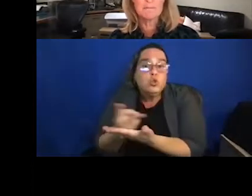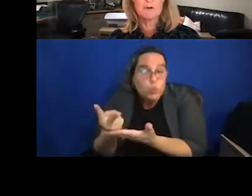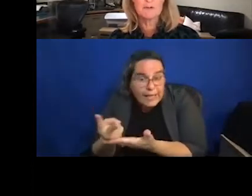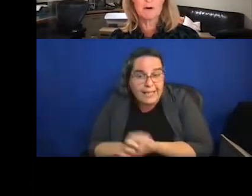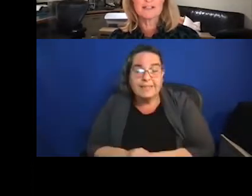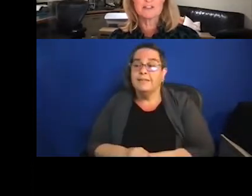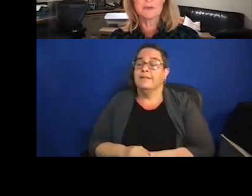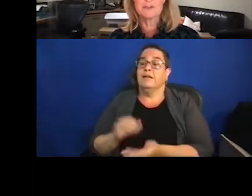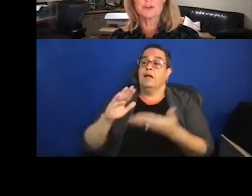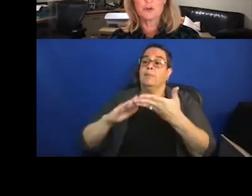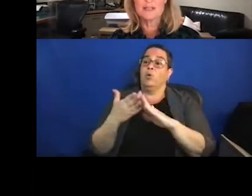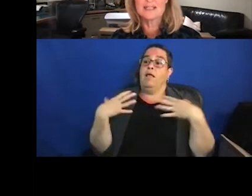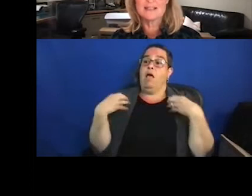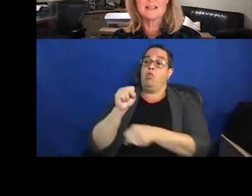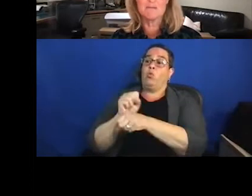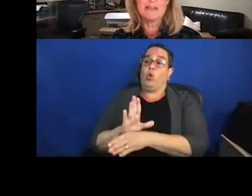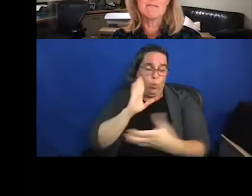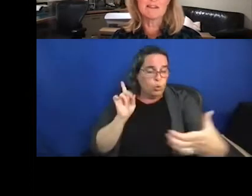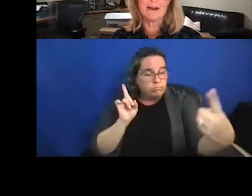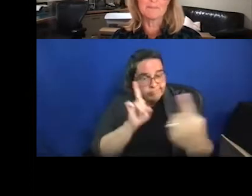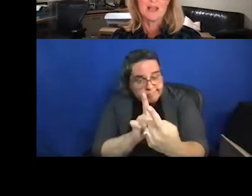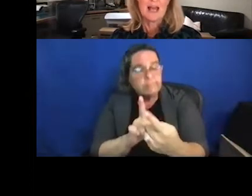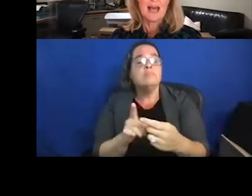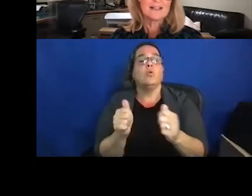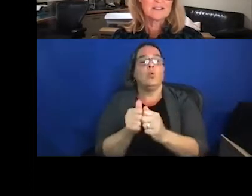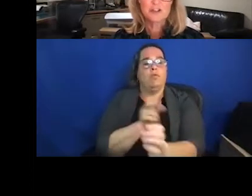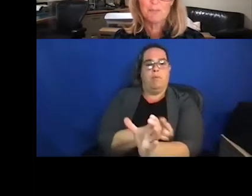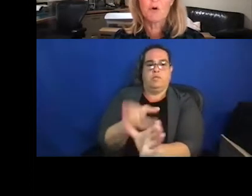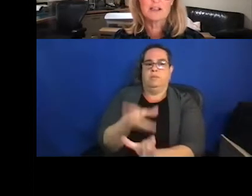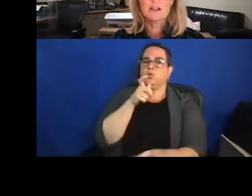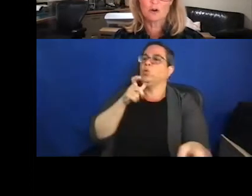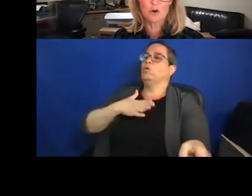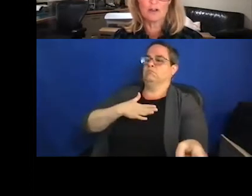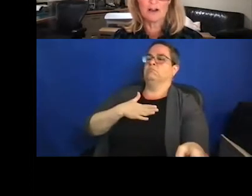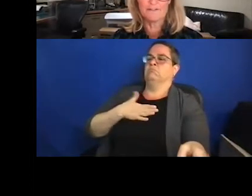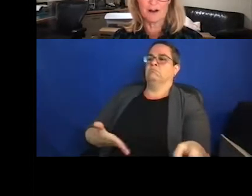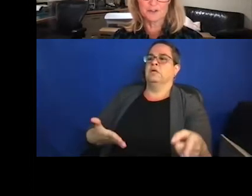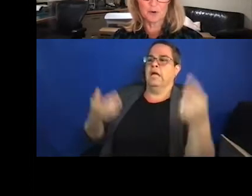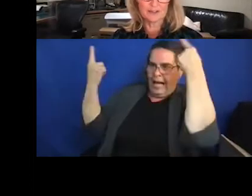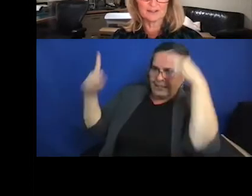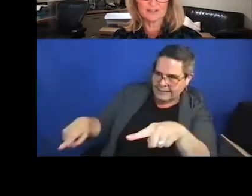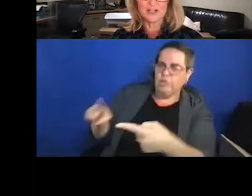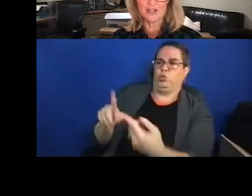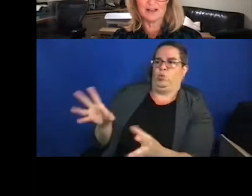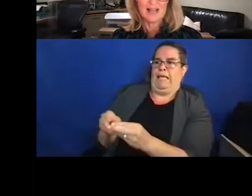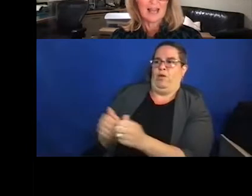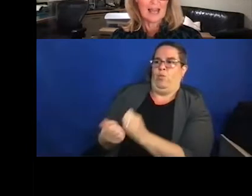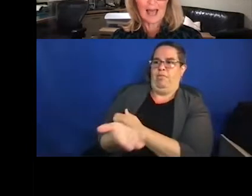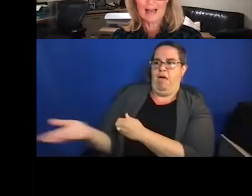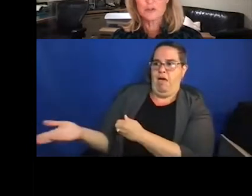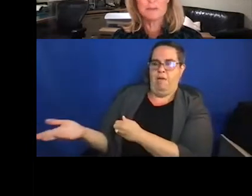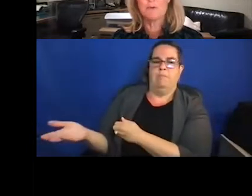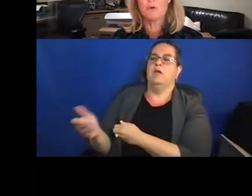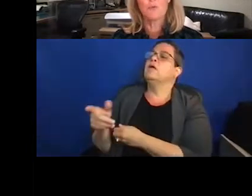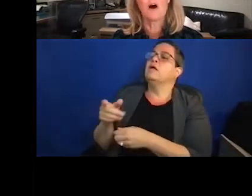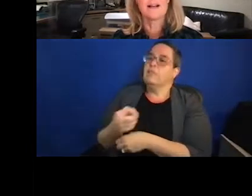who were bachelor's level trained. They had never had any clinical training. We trained them, provided about 2 weeks of